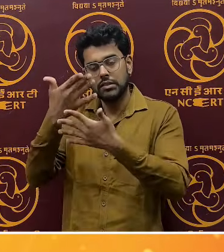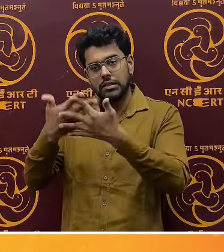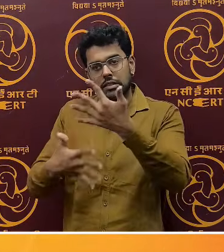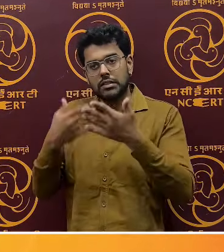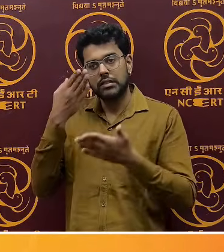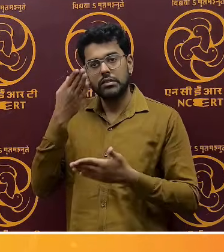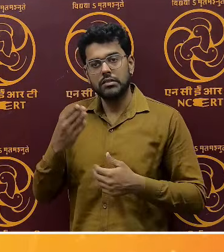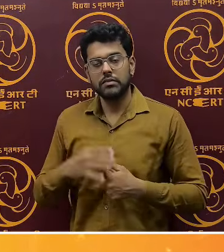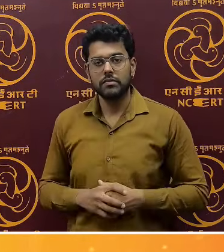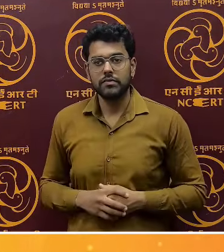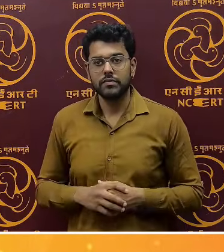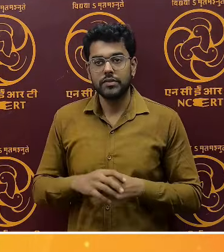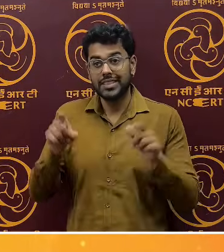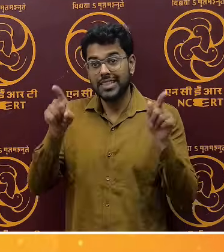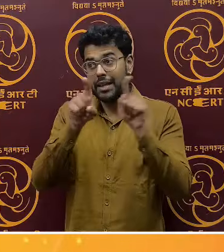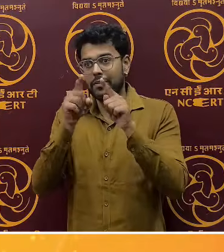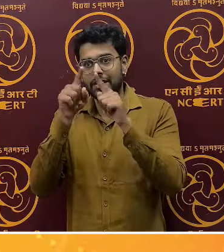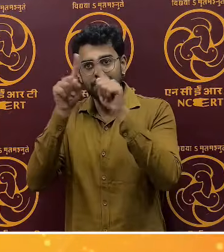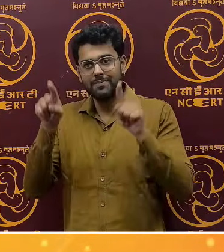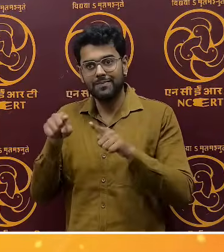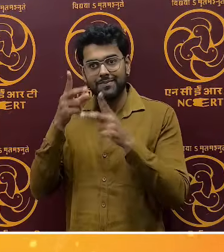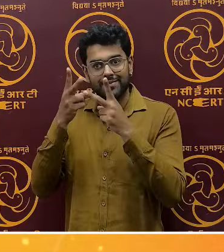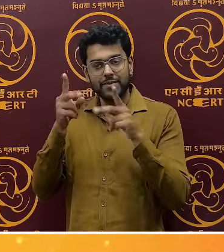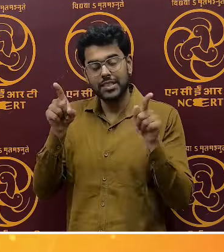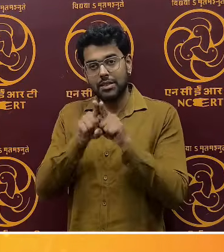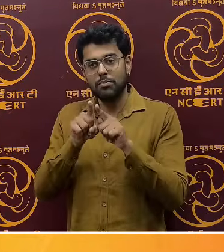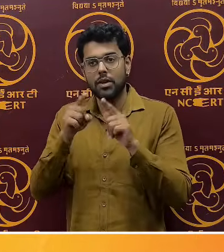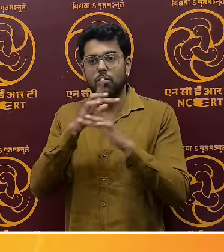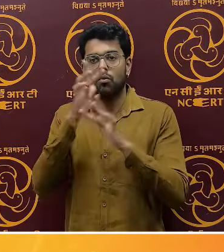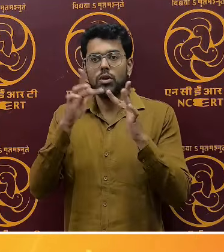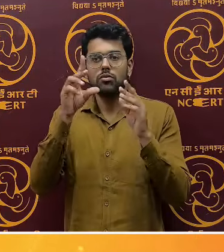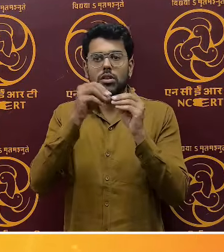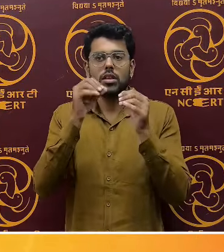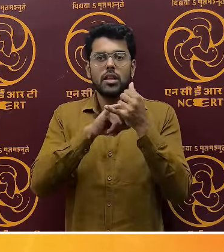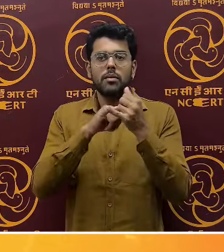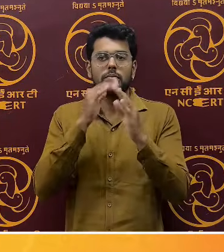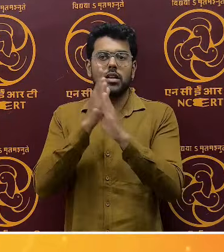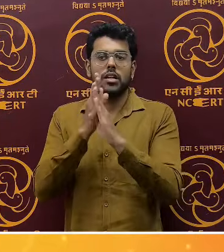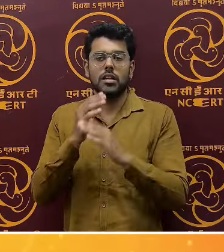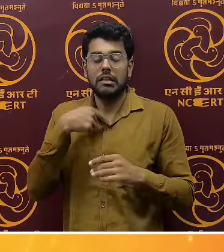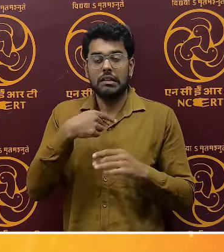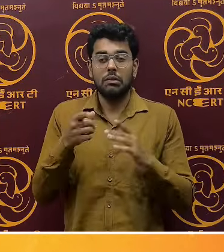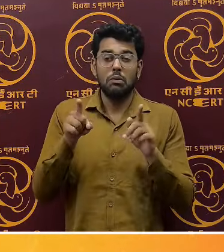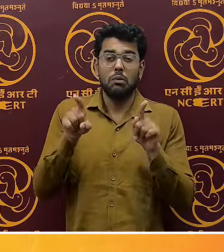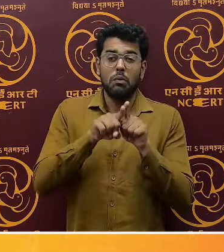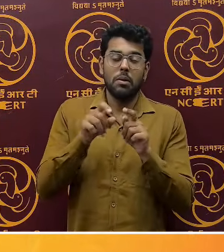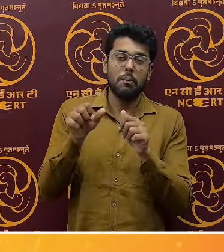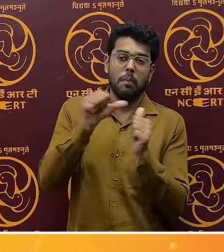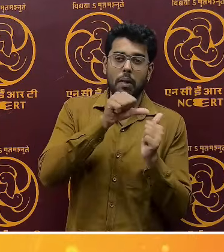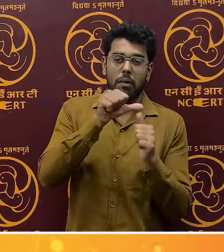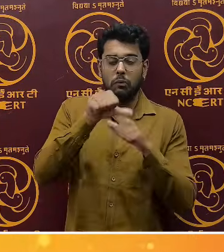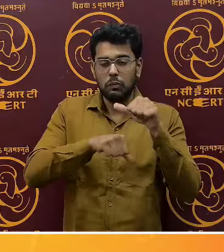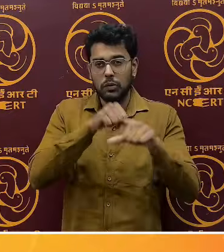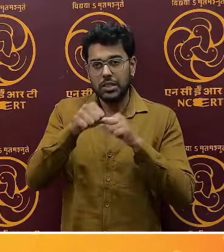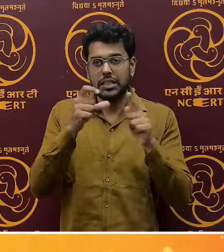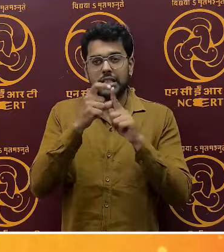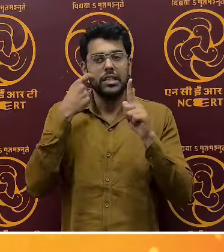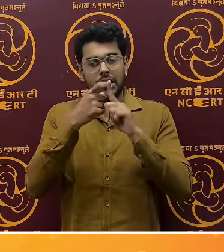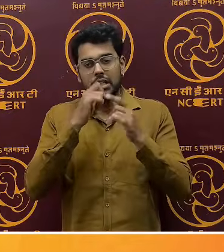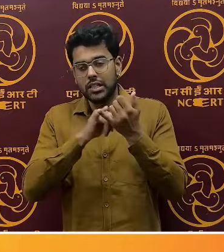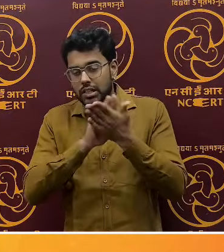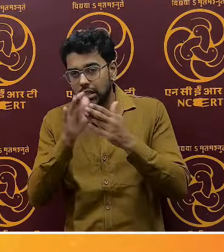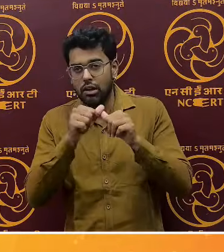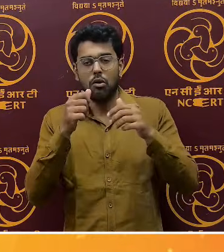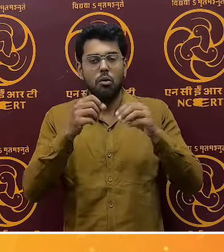here and they will directly reach to the virtual lab content. They need not to go to the Diksha portal,